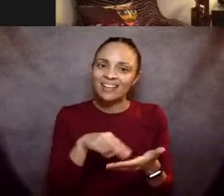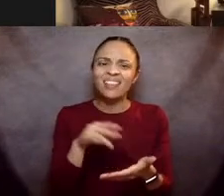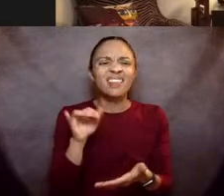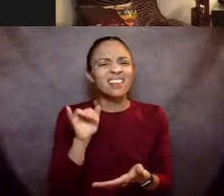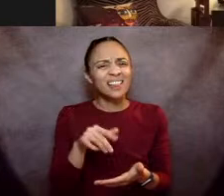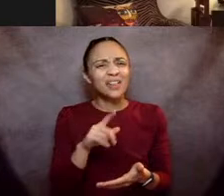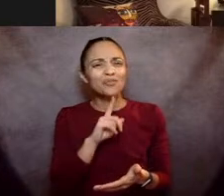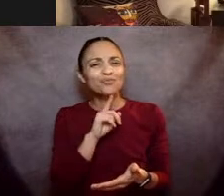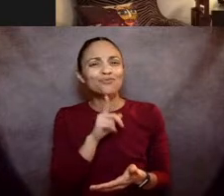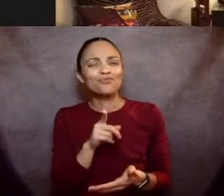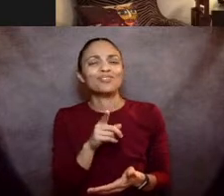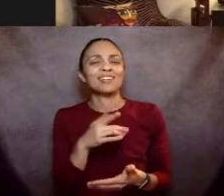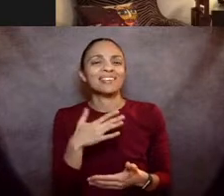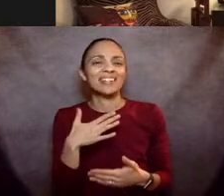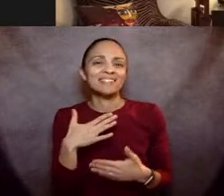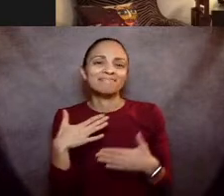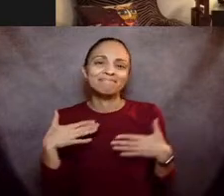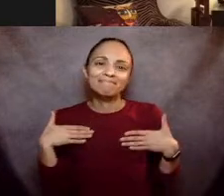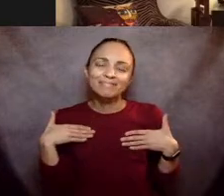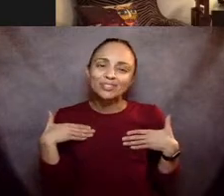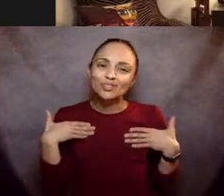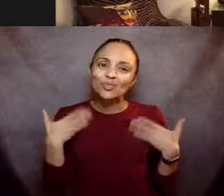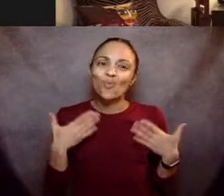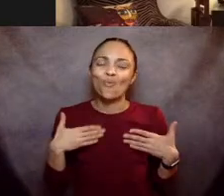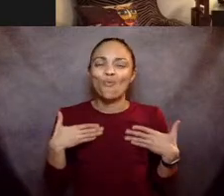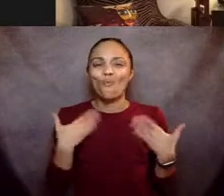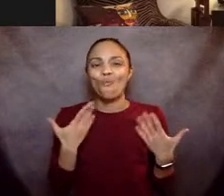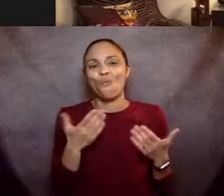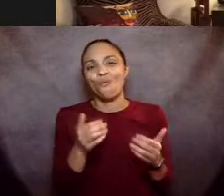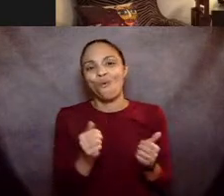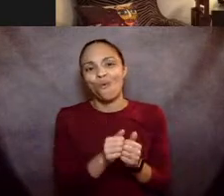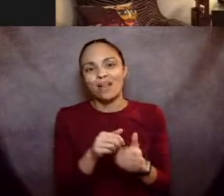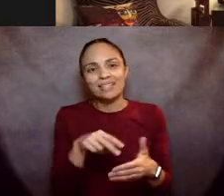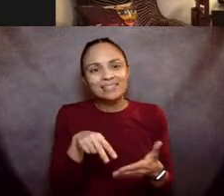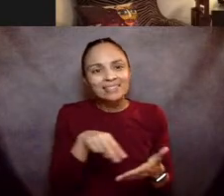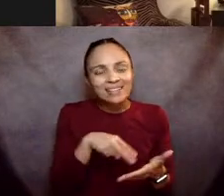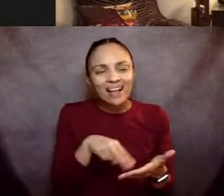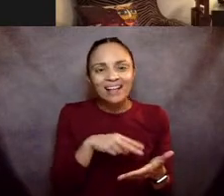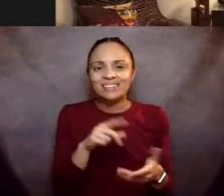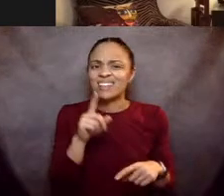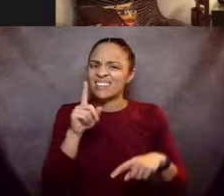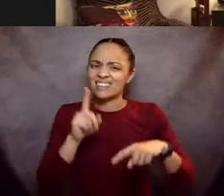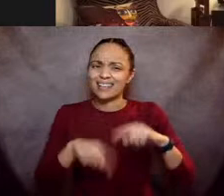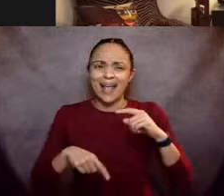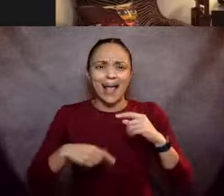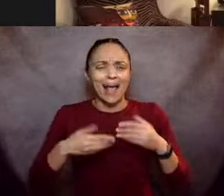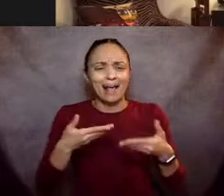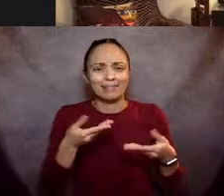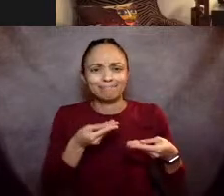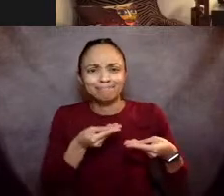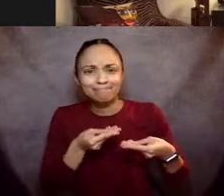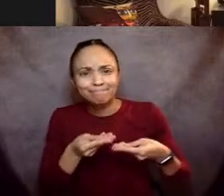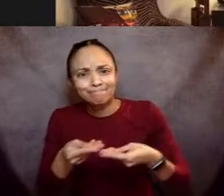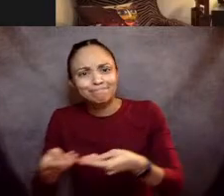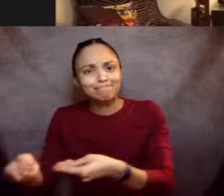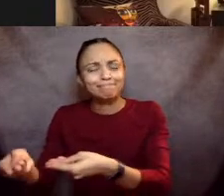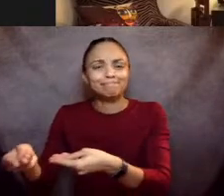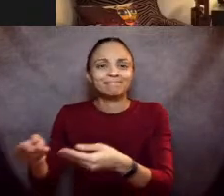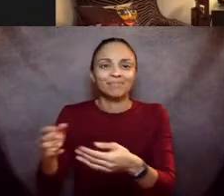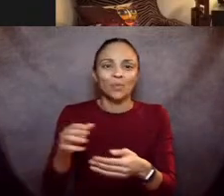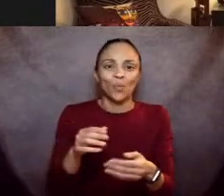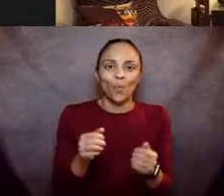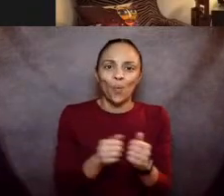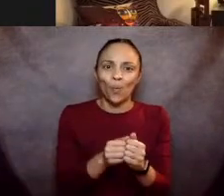I don't want to offend anybody, but we pass it on not through Zoom or technology,